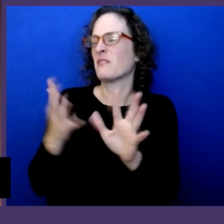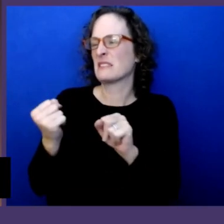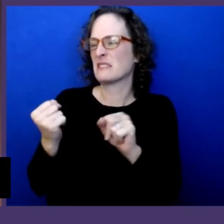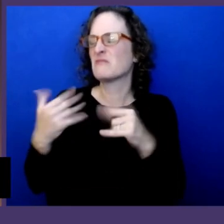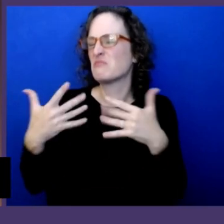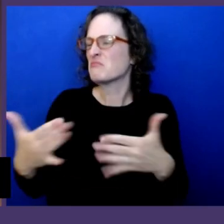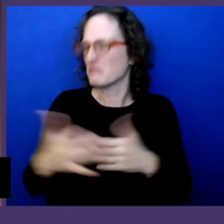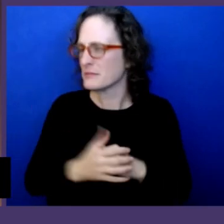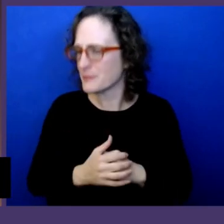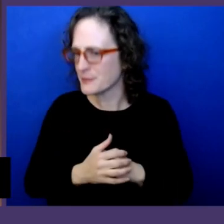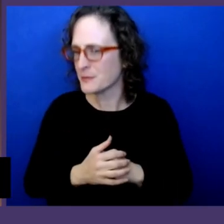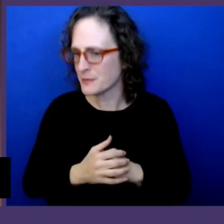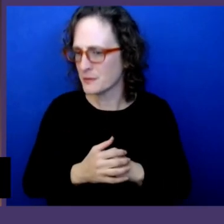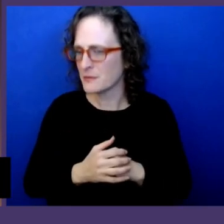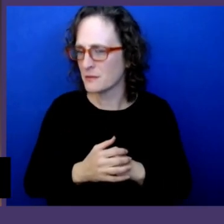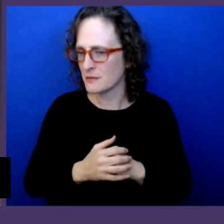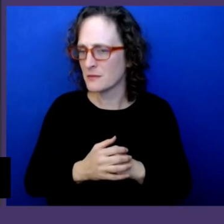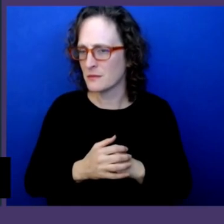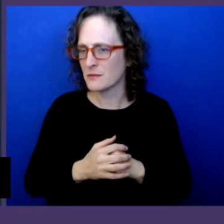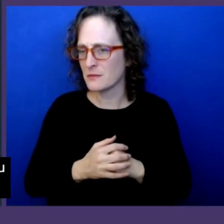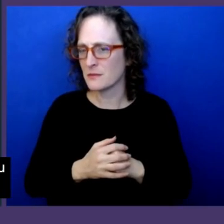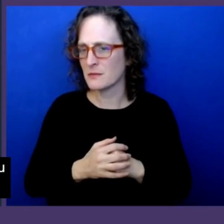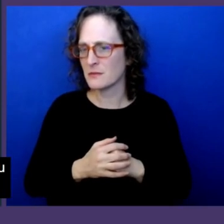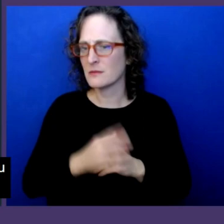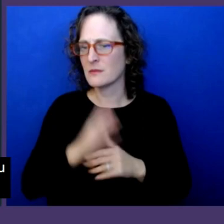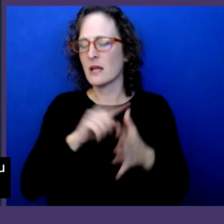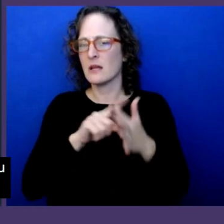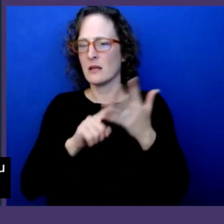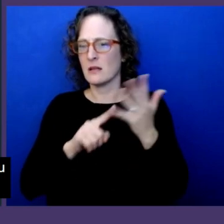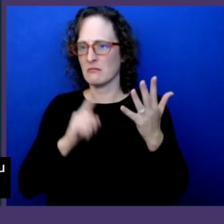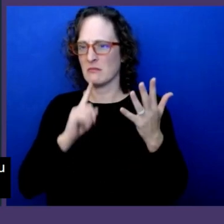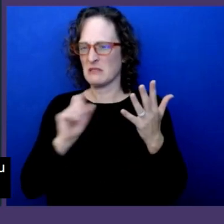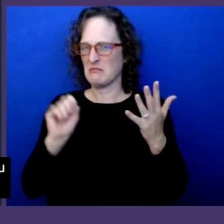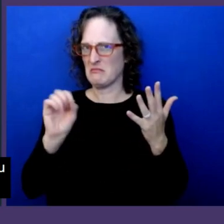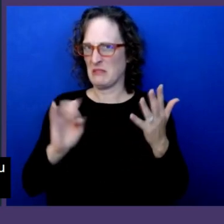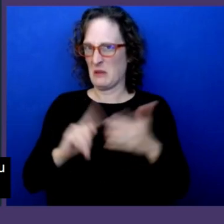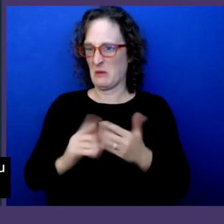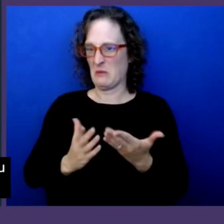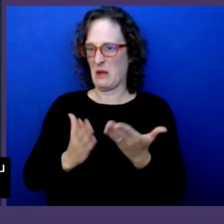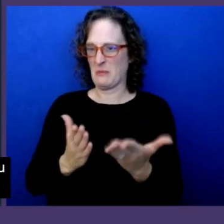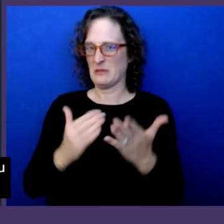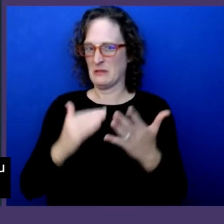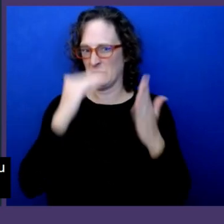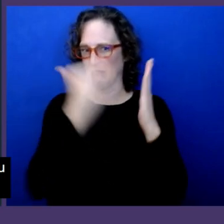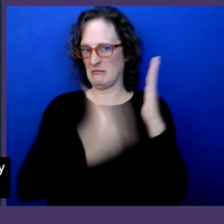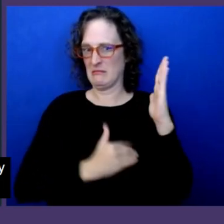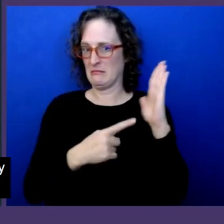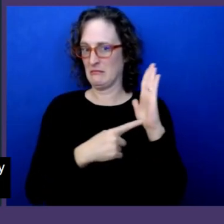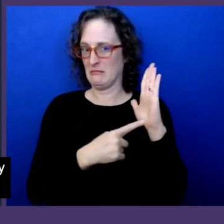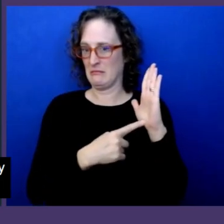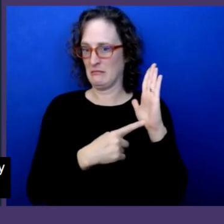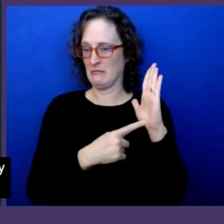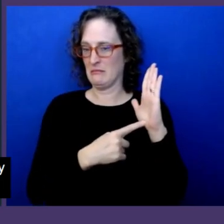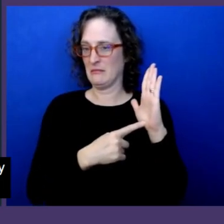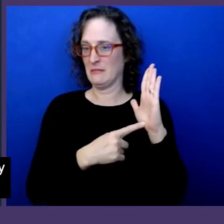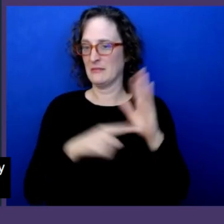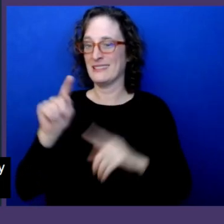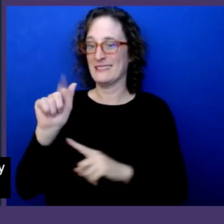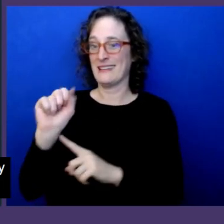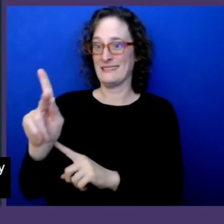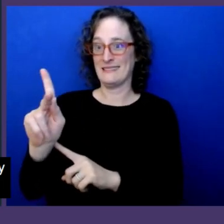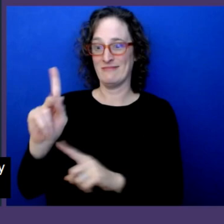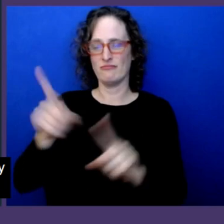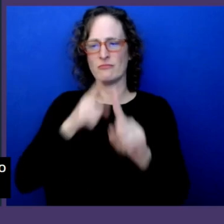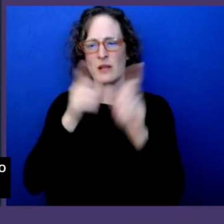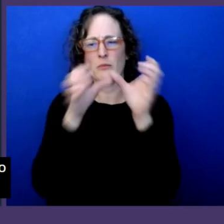So I think these are my sort of default recommendations right now. I would break up your task into two major parts. Number one, achieve your top